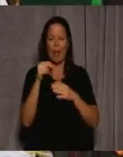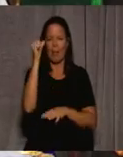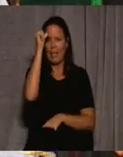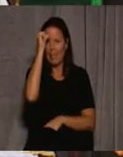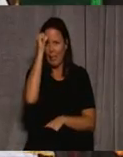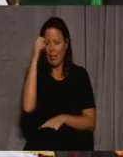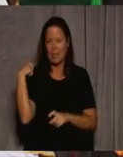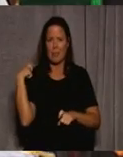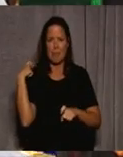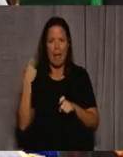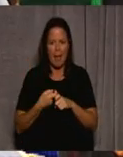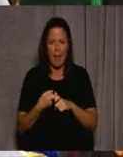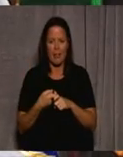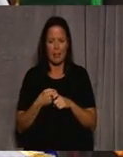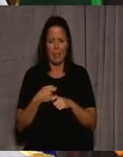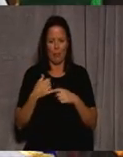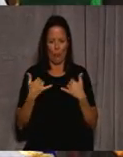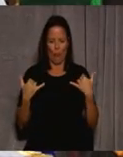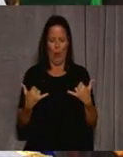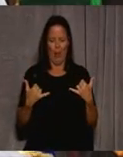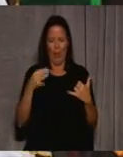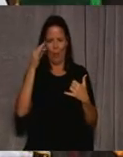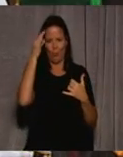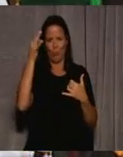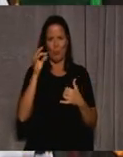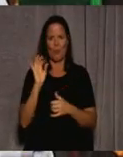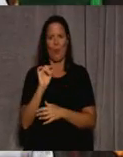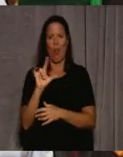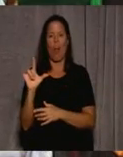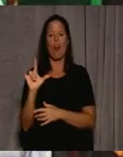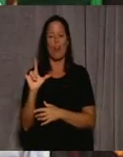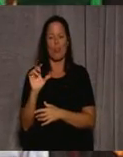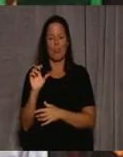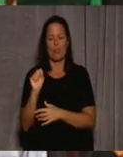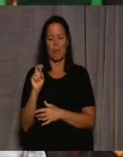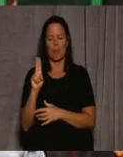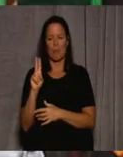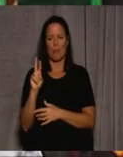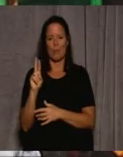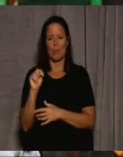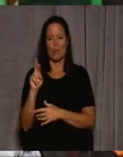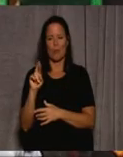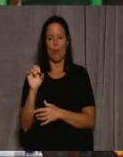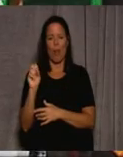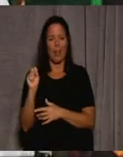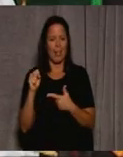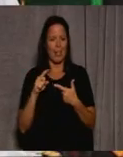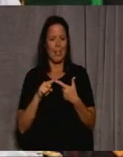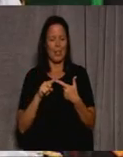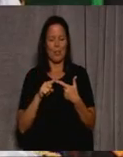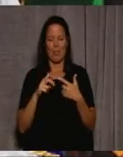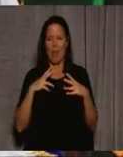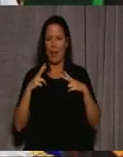Spain, and right here in Fort Lauderdale, Sunrise, Hollywood, or little old Davie.